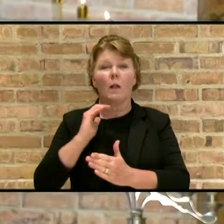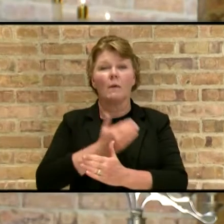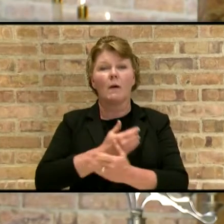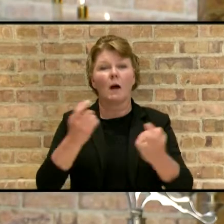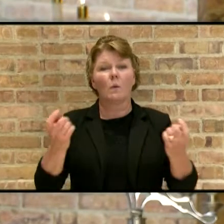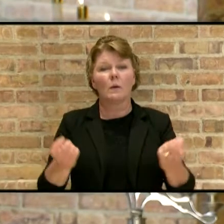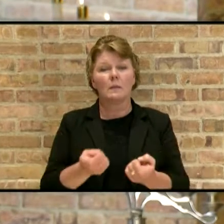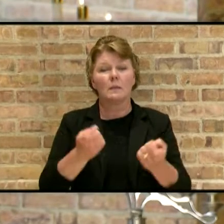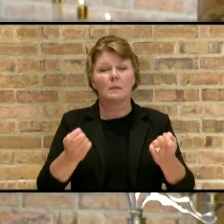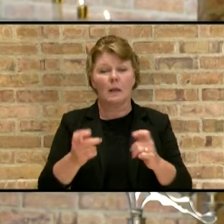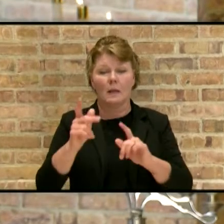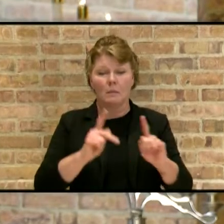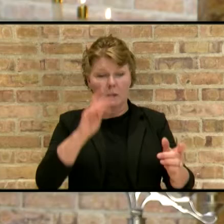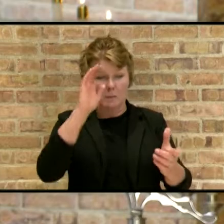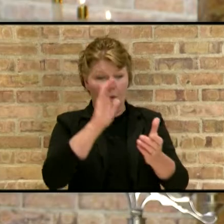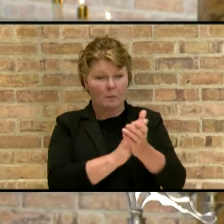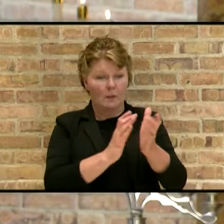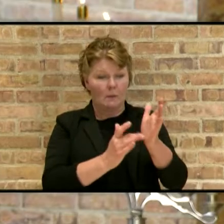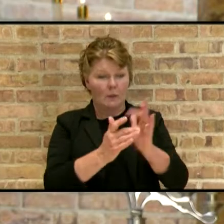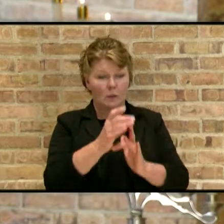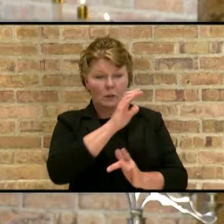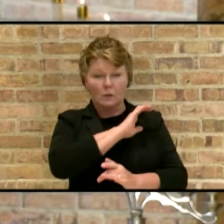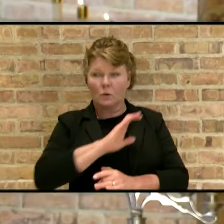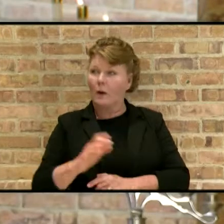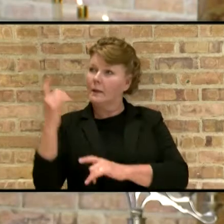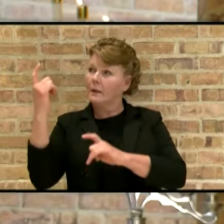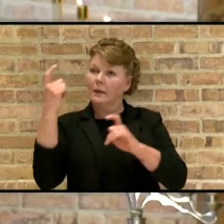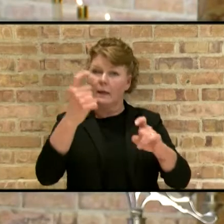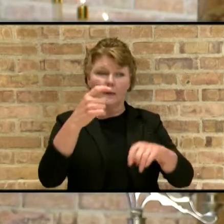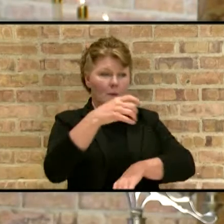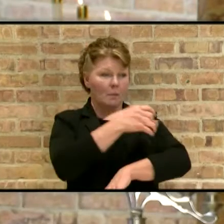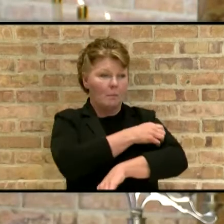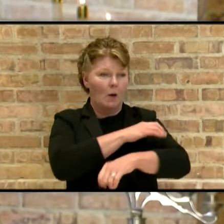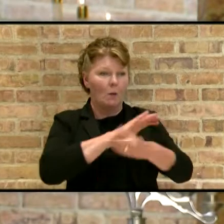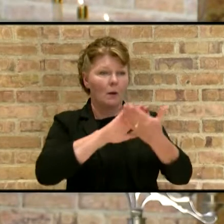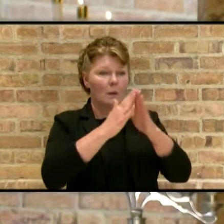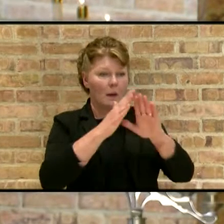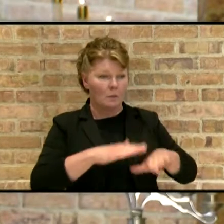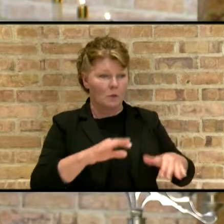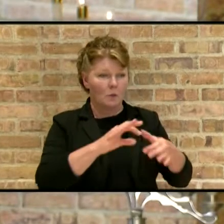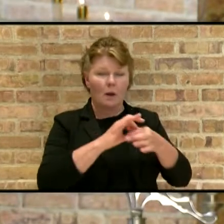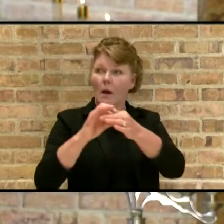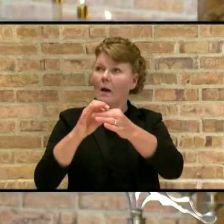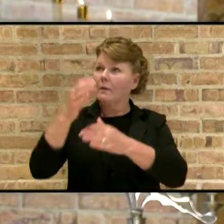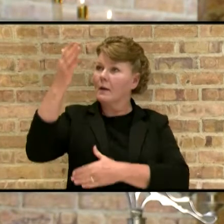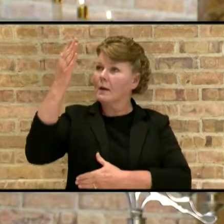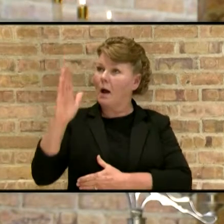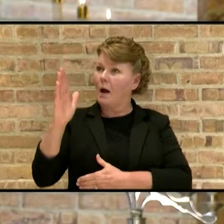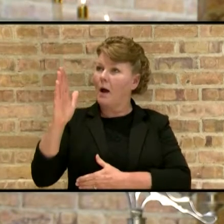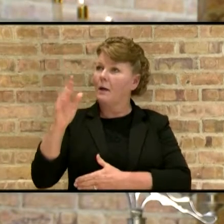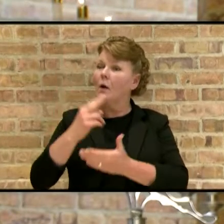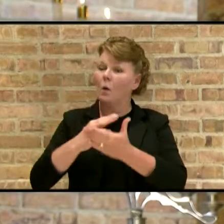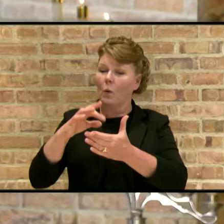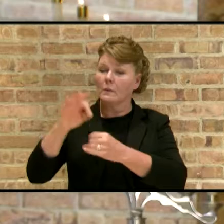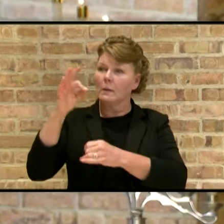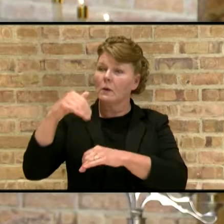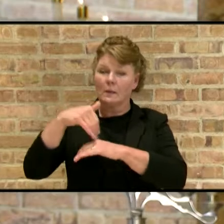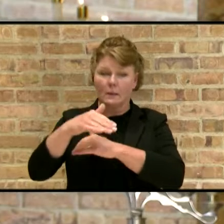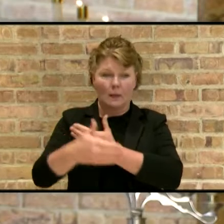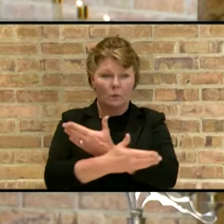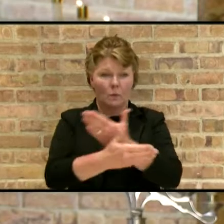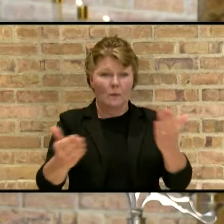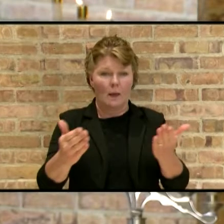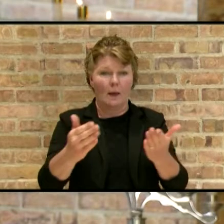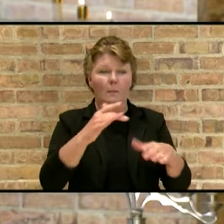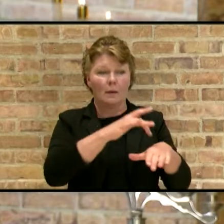sins. To those who believe in Jesus Christ, he gives power to become the children of God and bestows on them his Holy